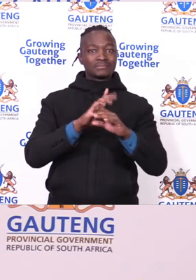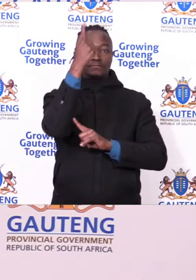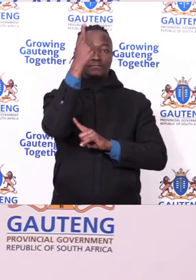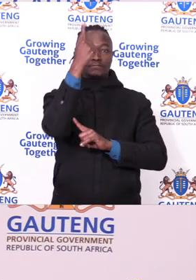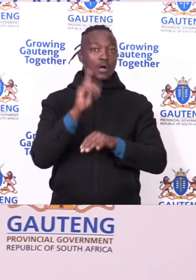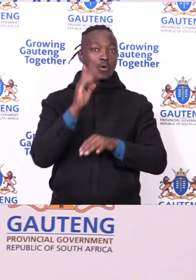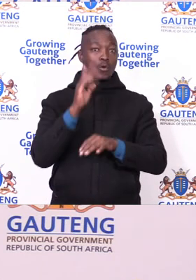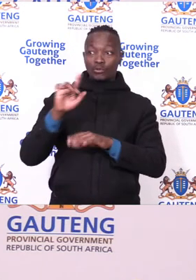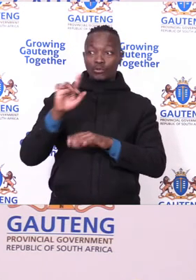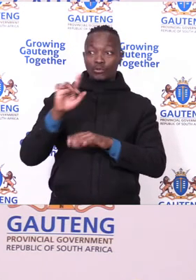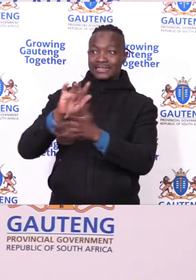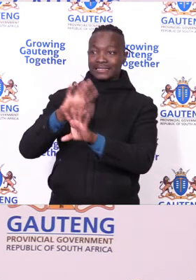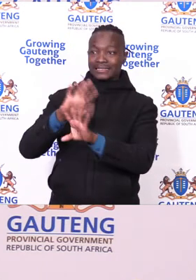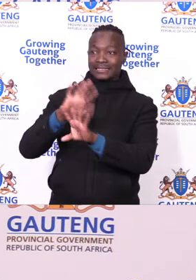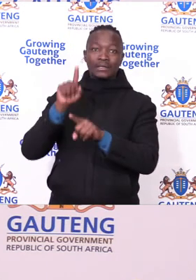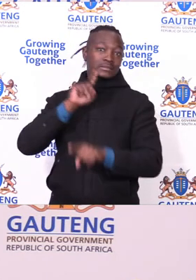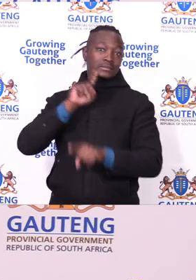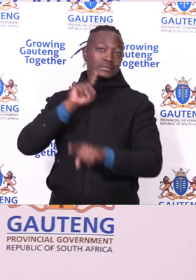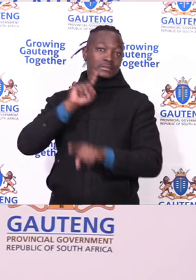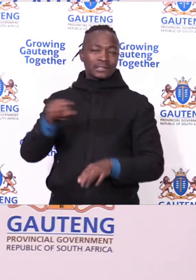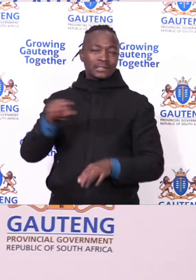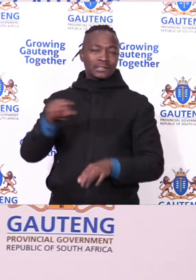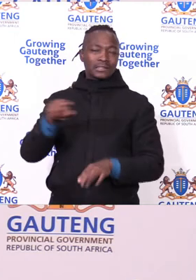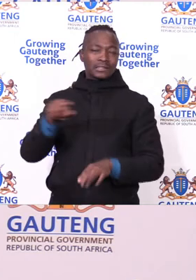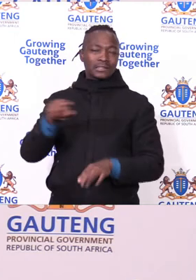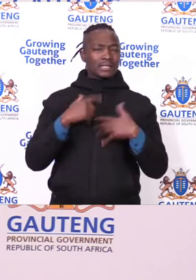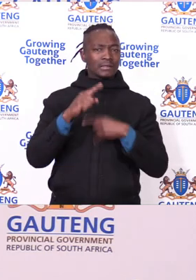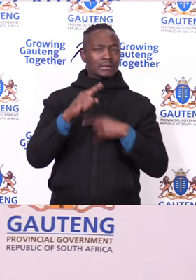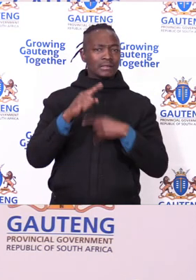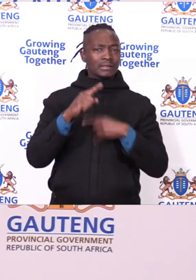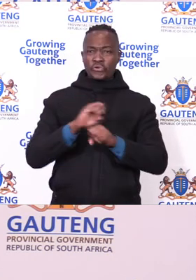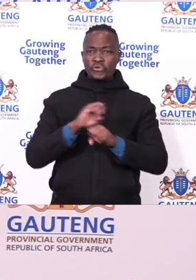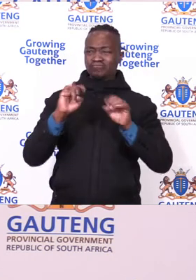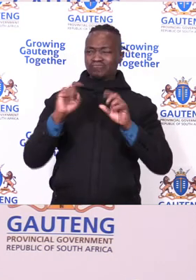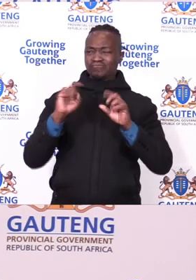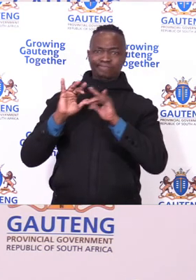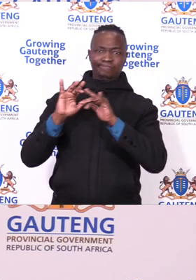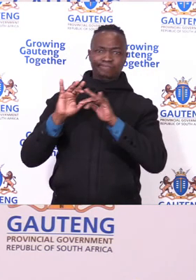provincial government, is it not worried over the possibility of overwhelming of health